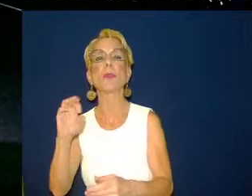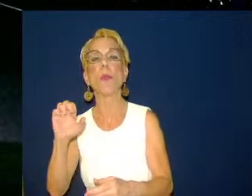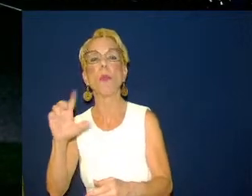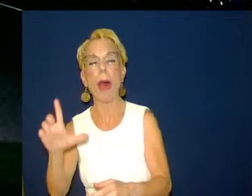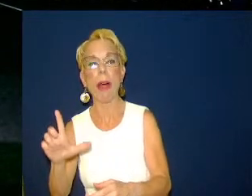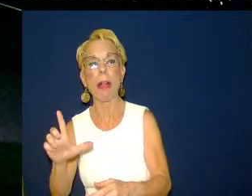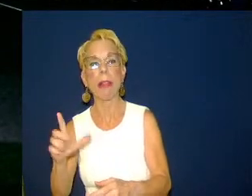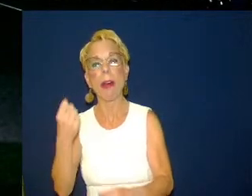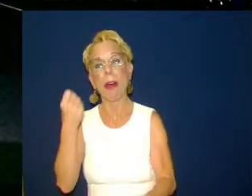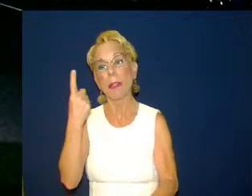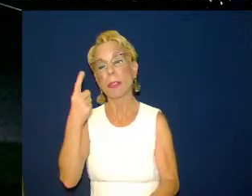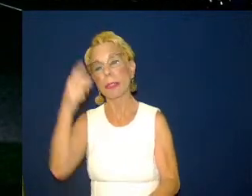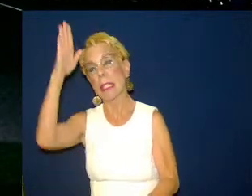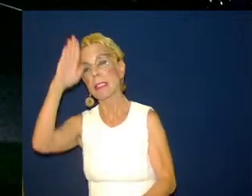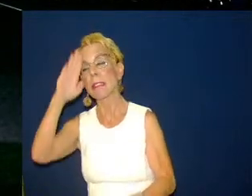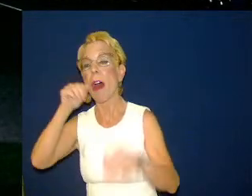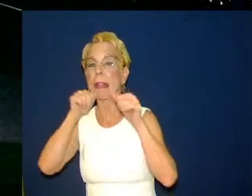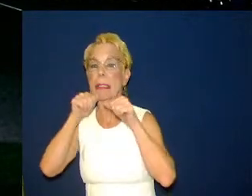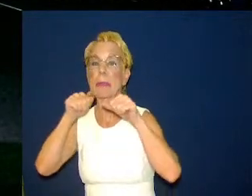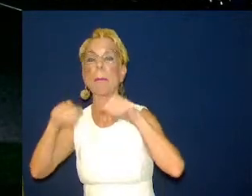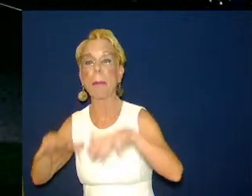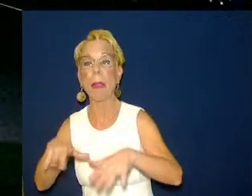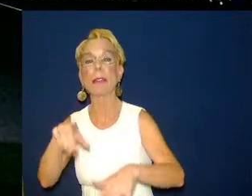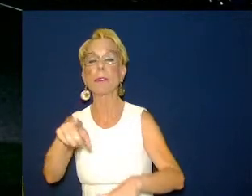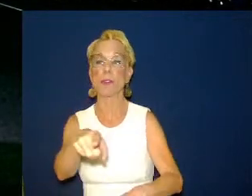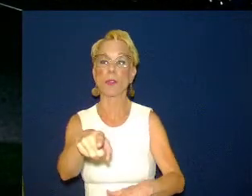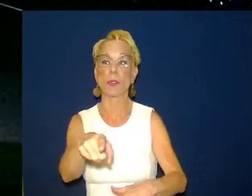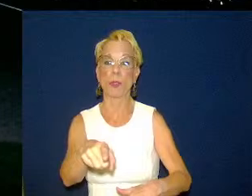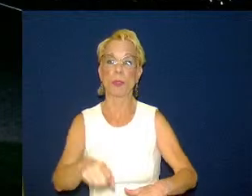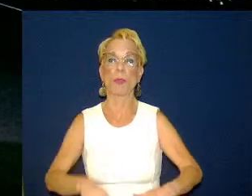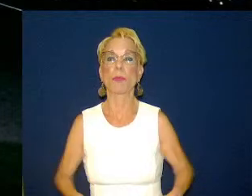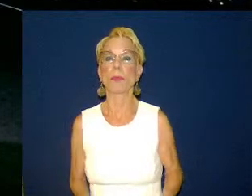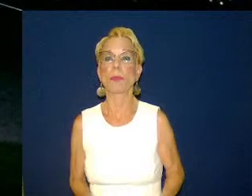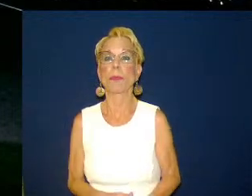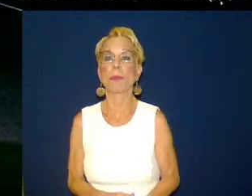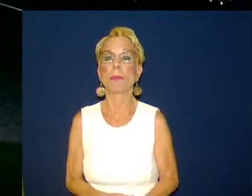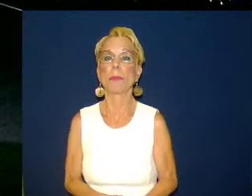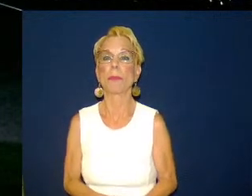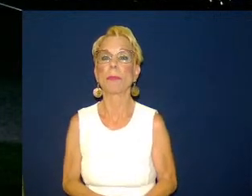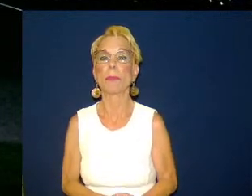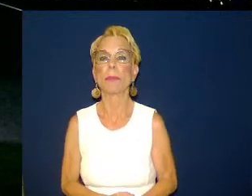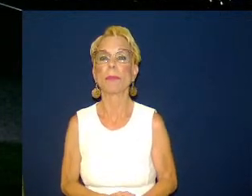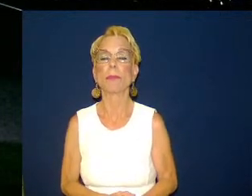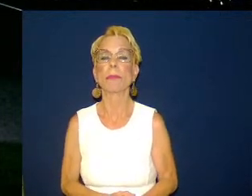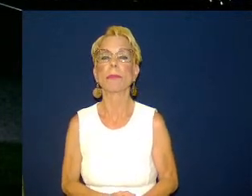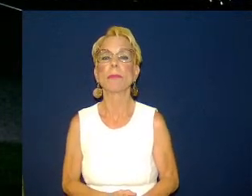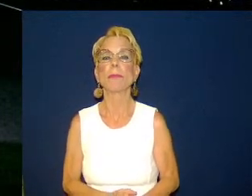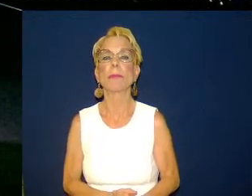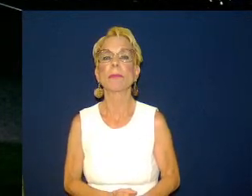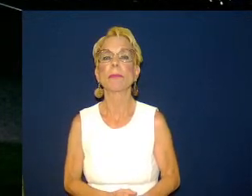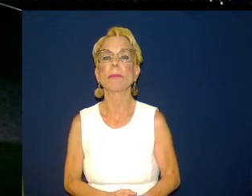are, how optimistic you need to be. See, here's what the world needs to see